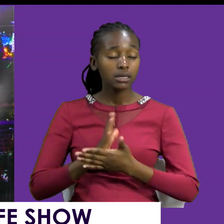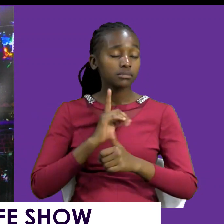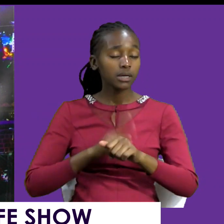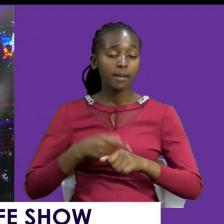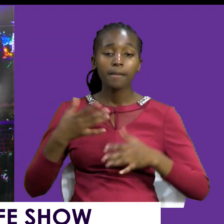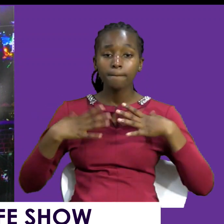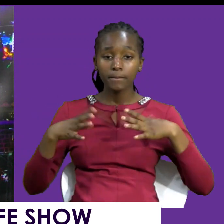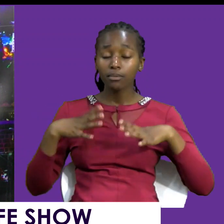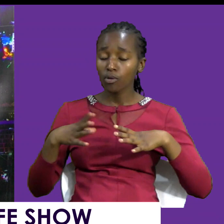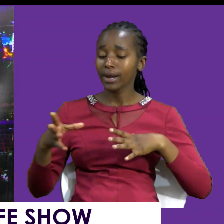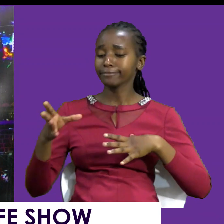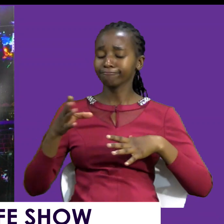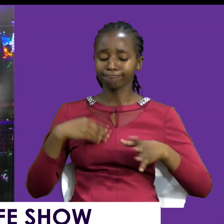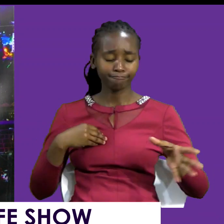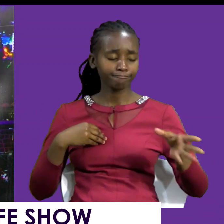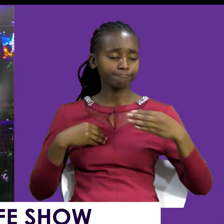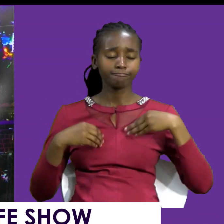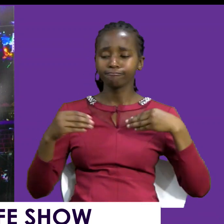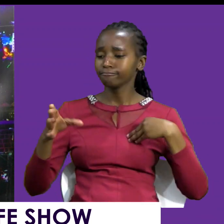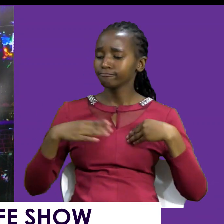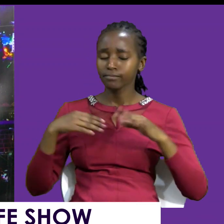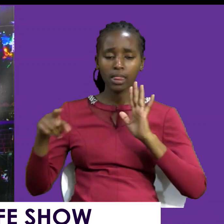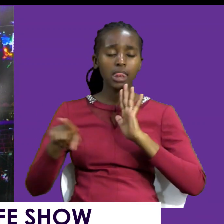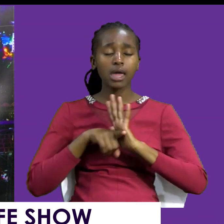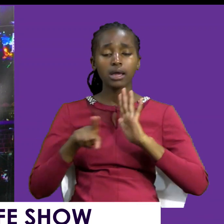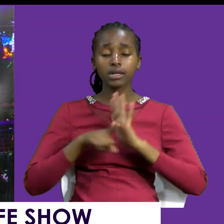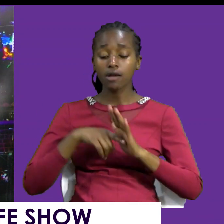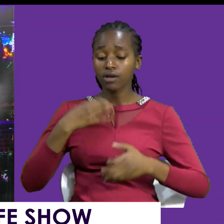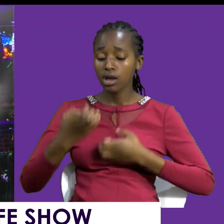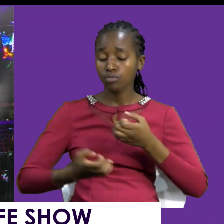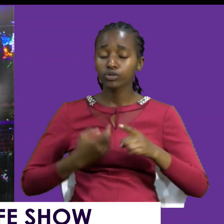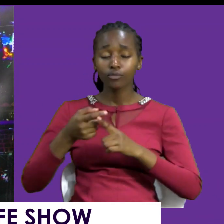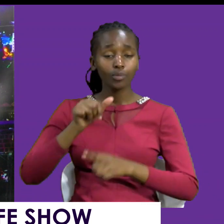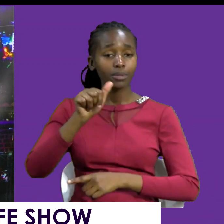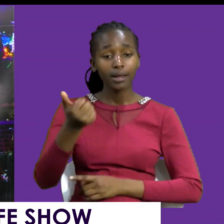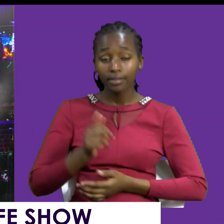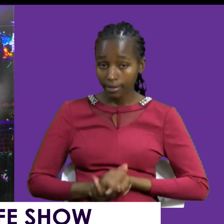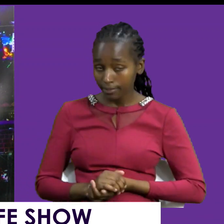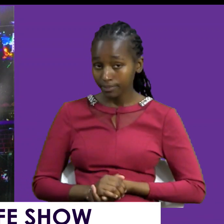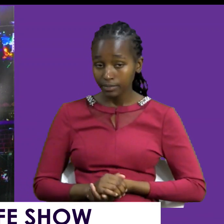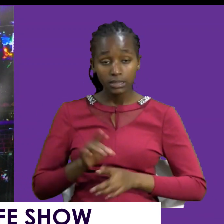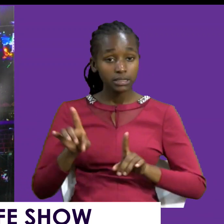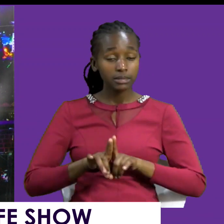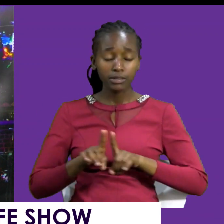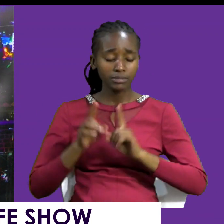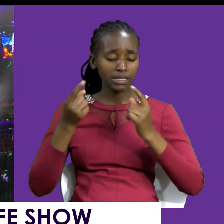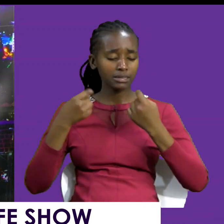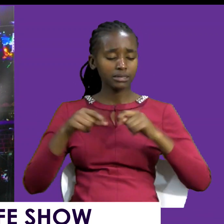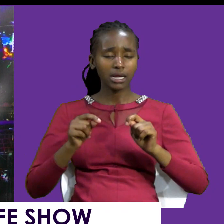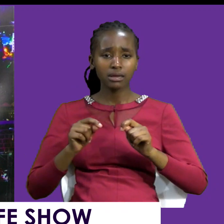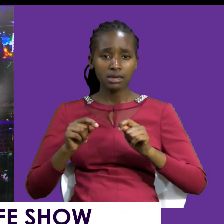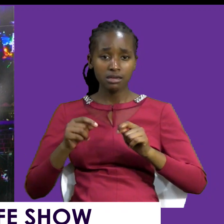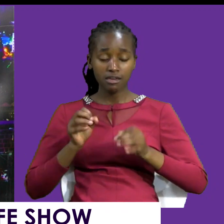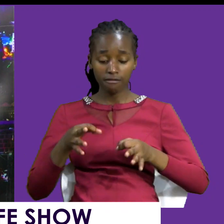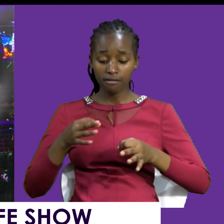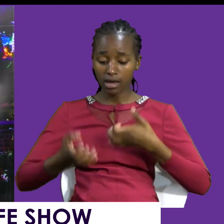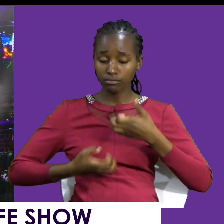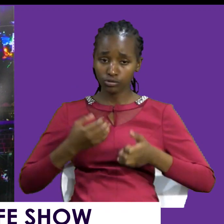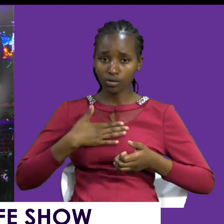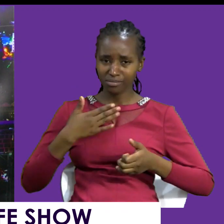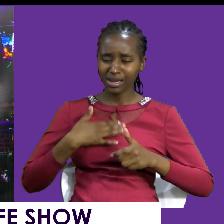loading negative emotions on each other. There is a lot of projection. What's a projection? A